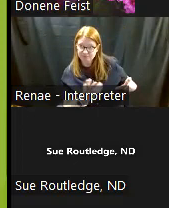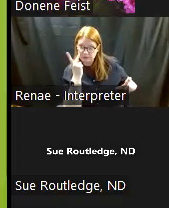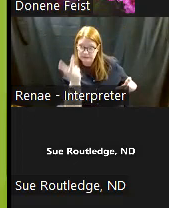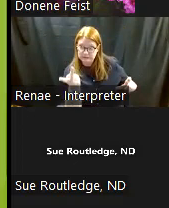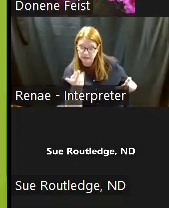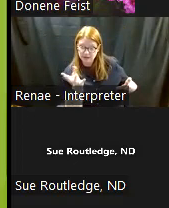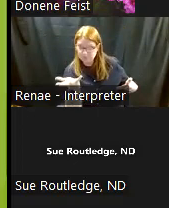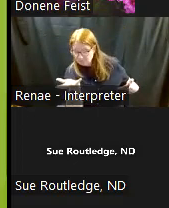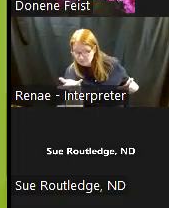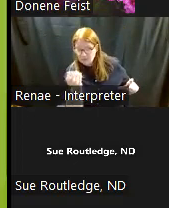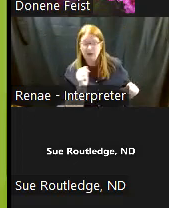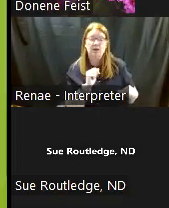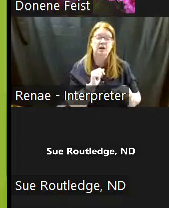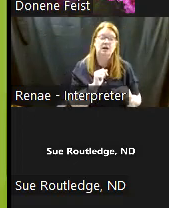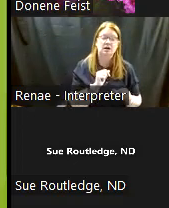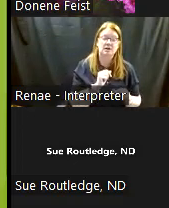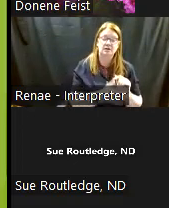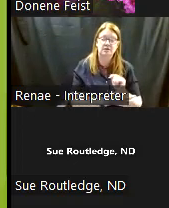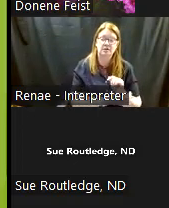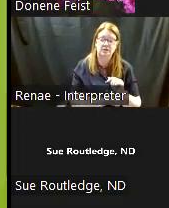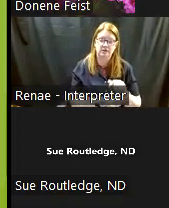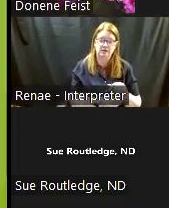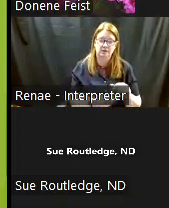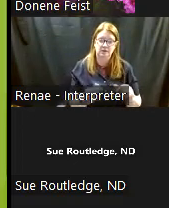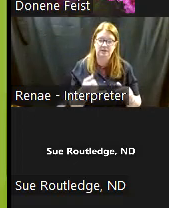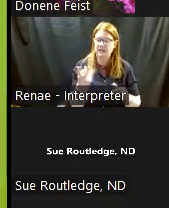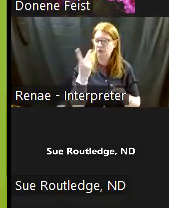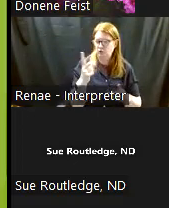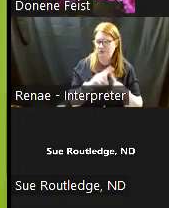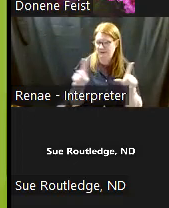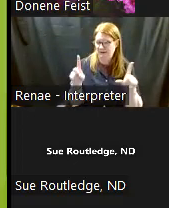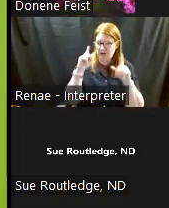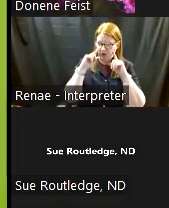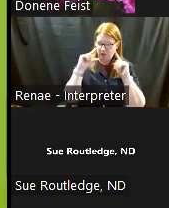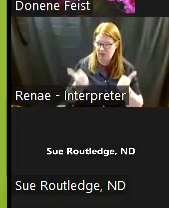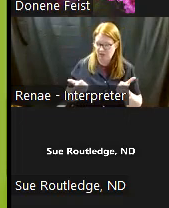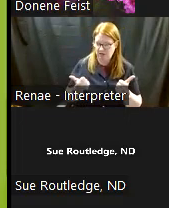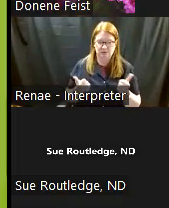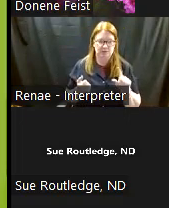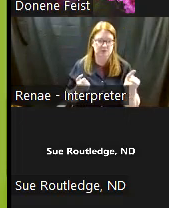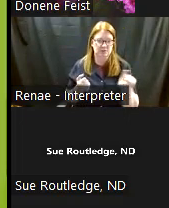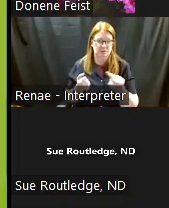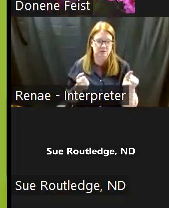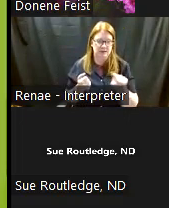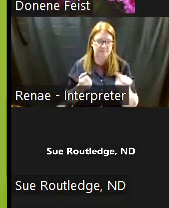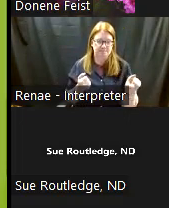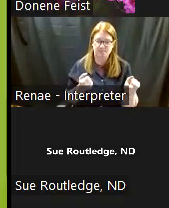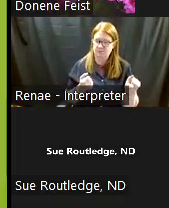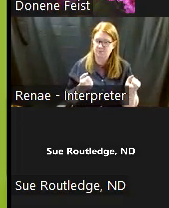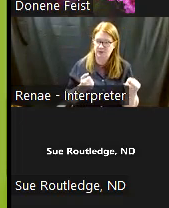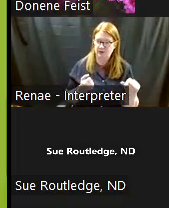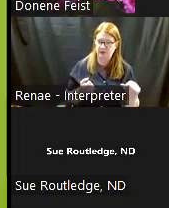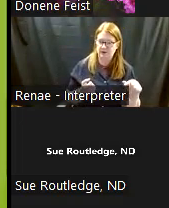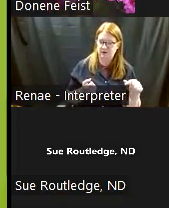look at it. I wanted to just put the two different hearing losses up here too, because I think like a lot of